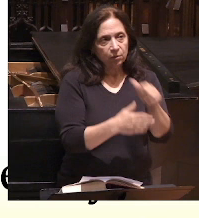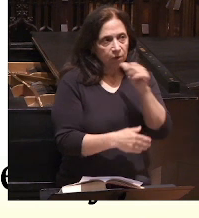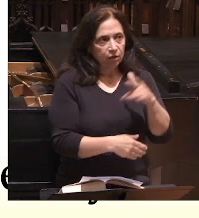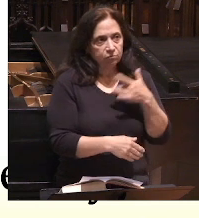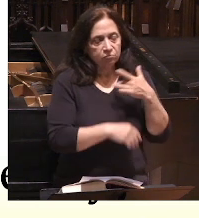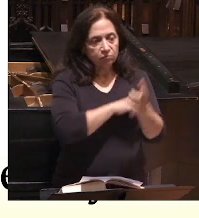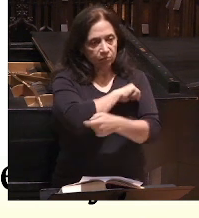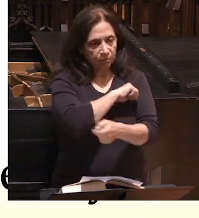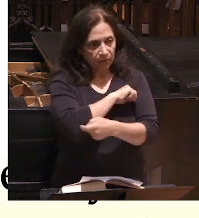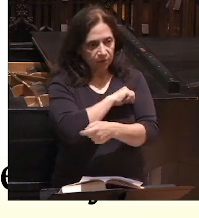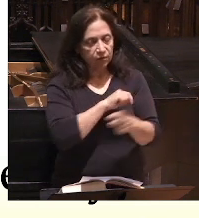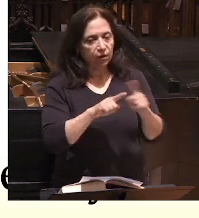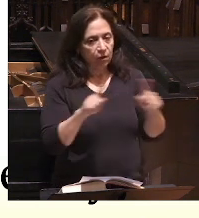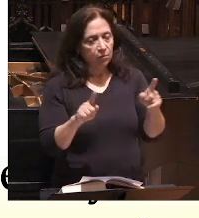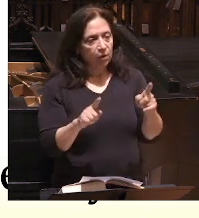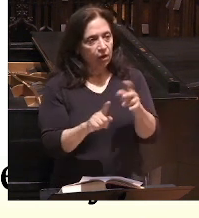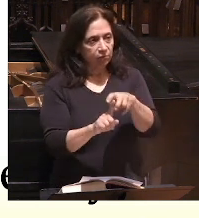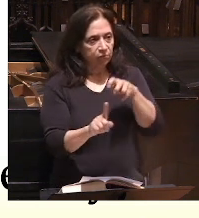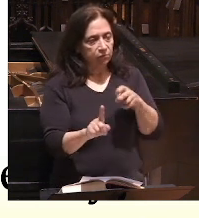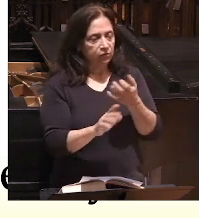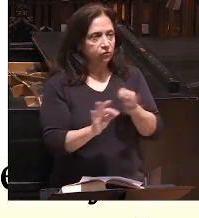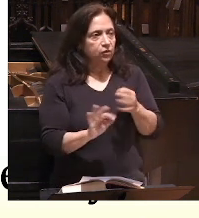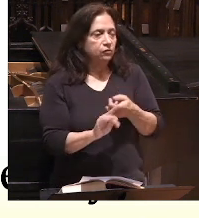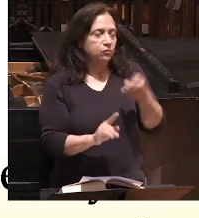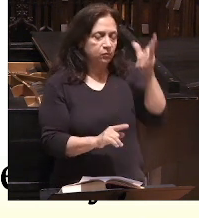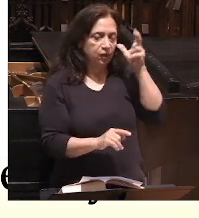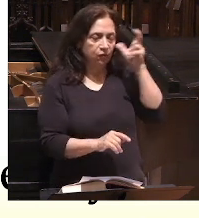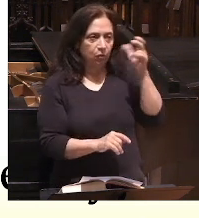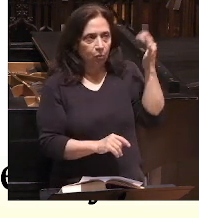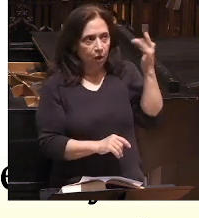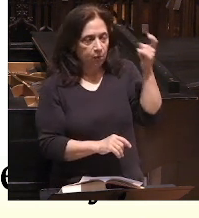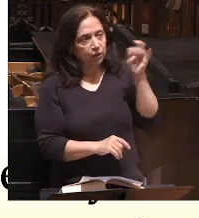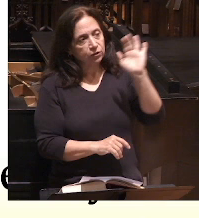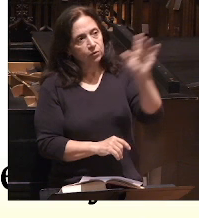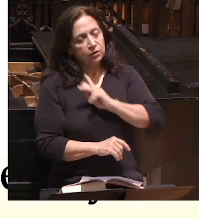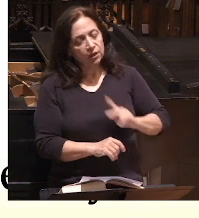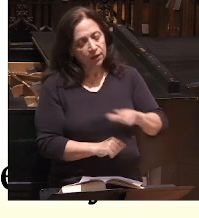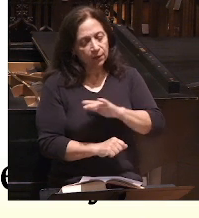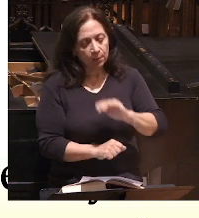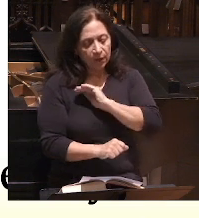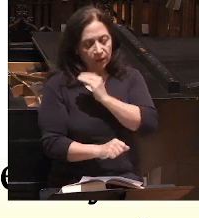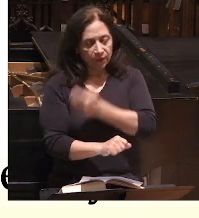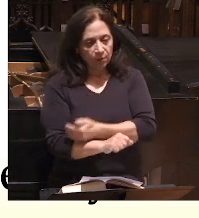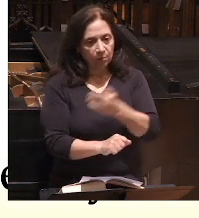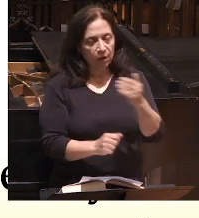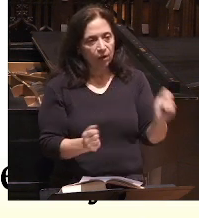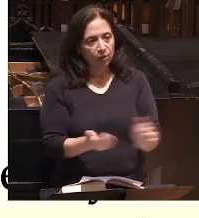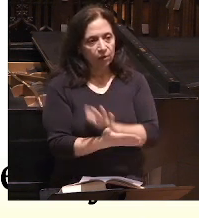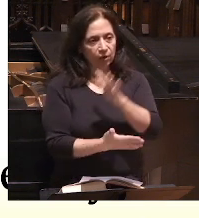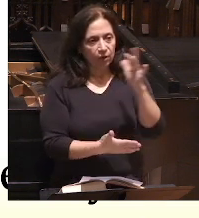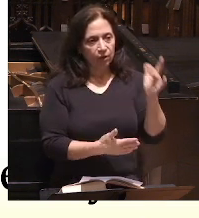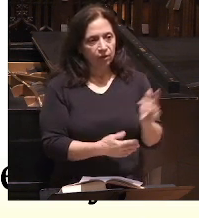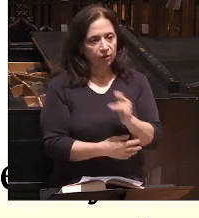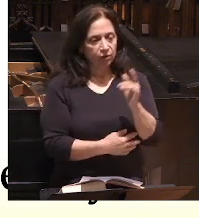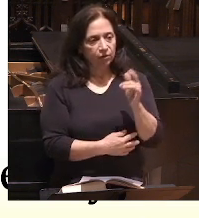into temptation, but deliver us from evil. For thine is the kingdom and the